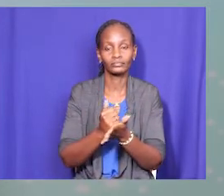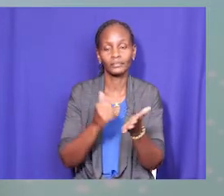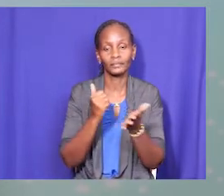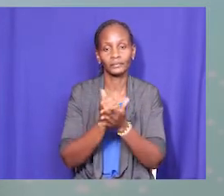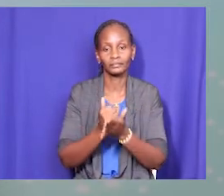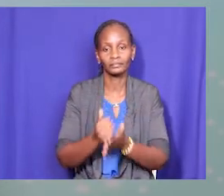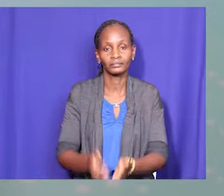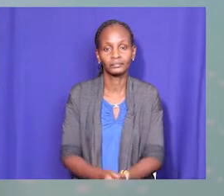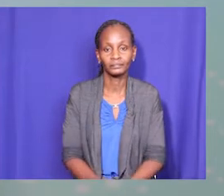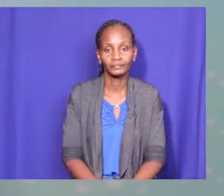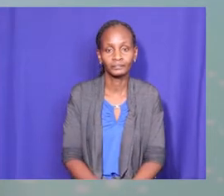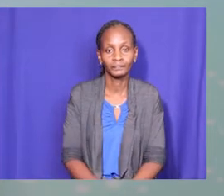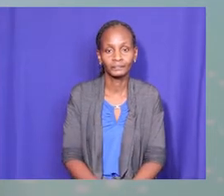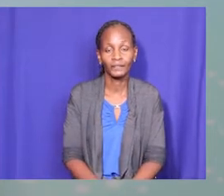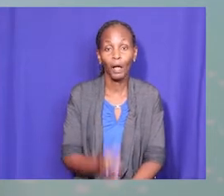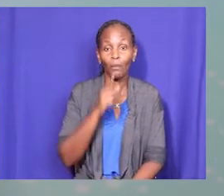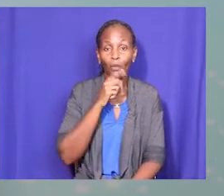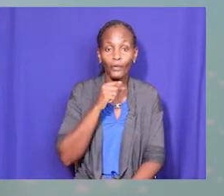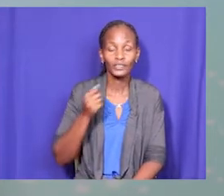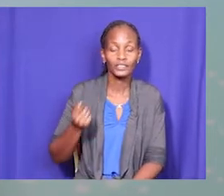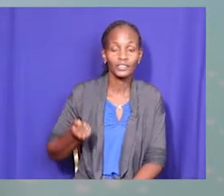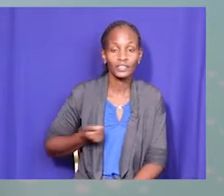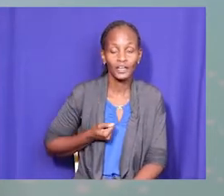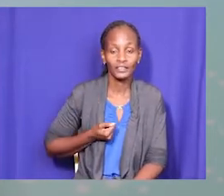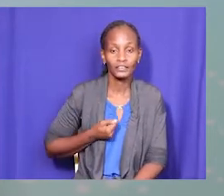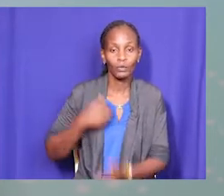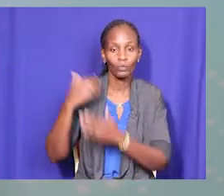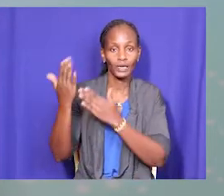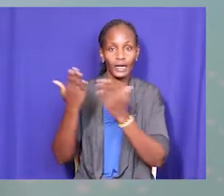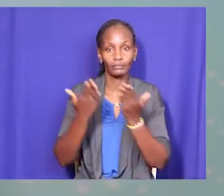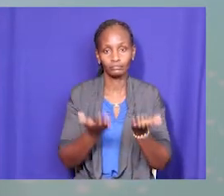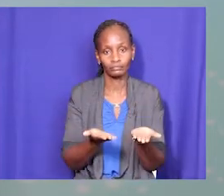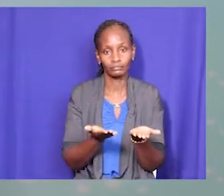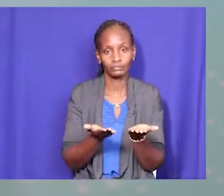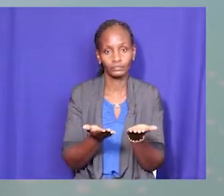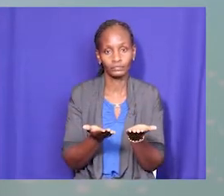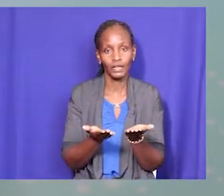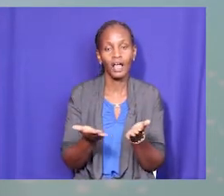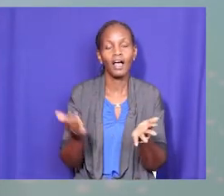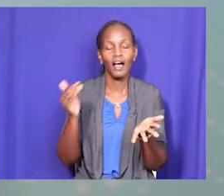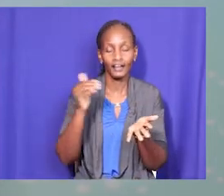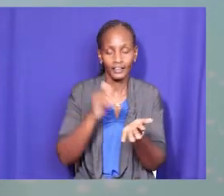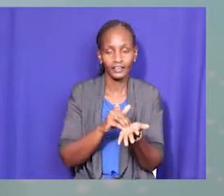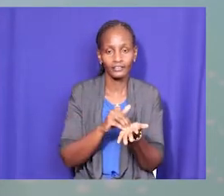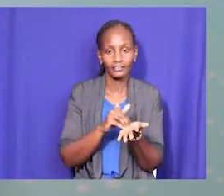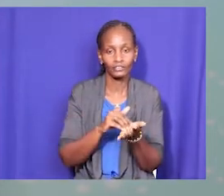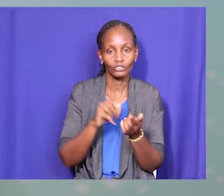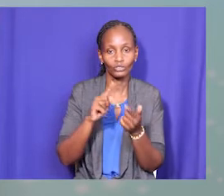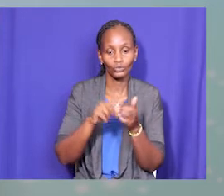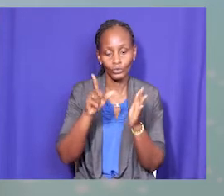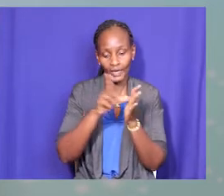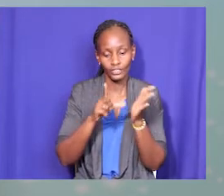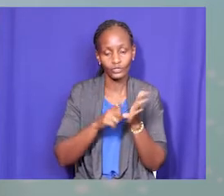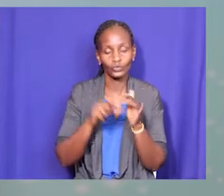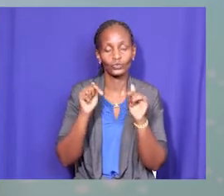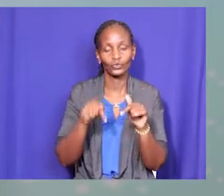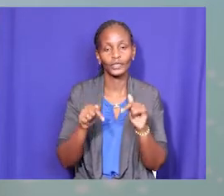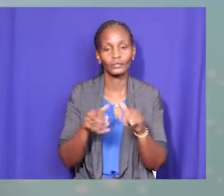amen. Boys and girls, welcome again to the lesson